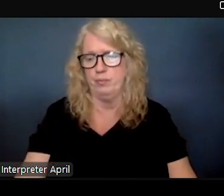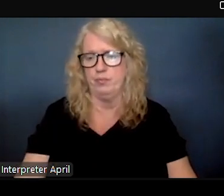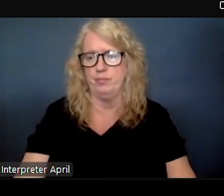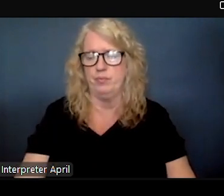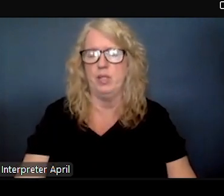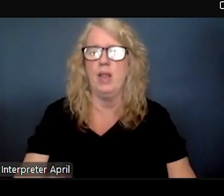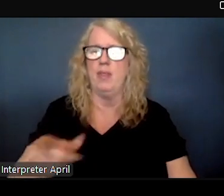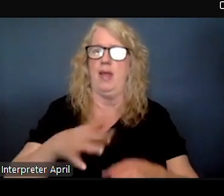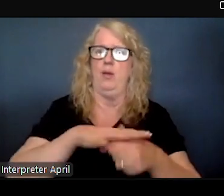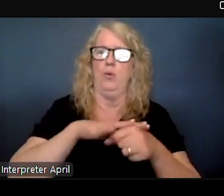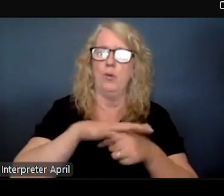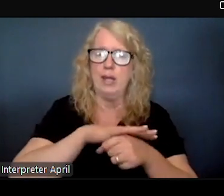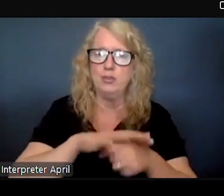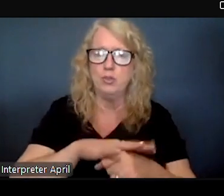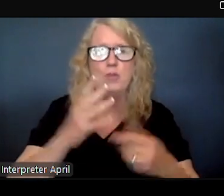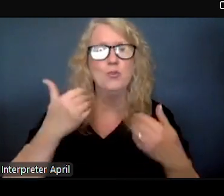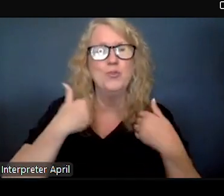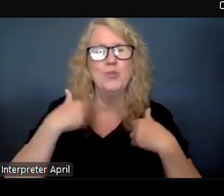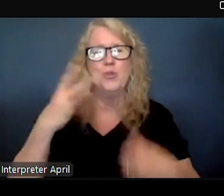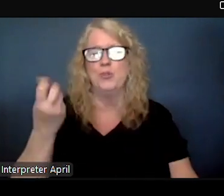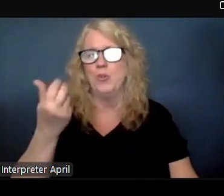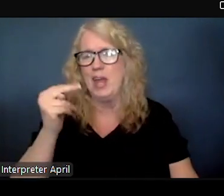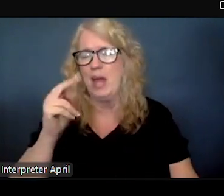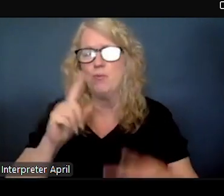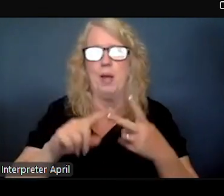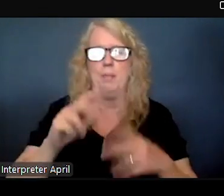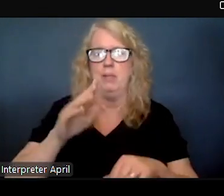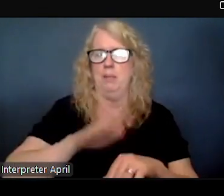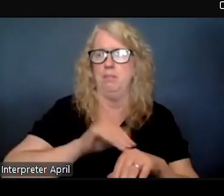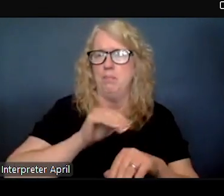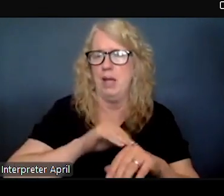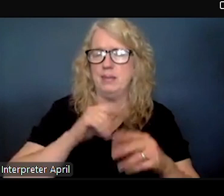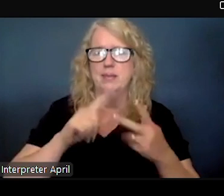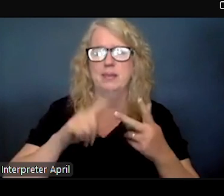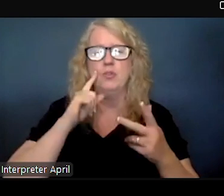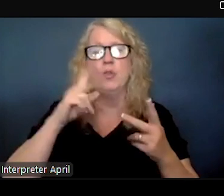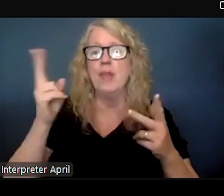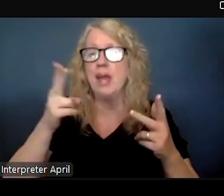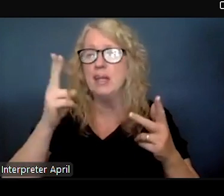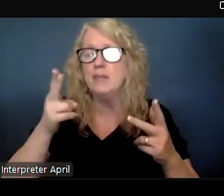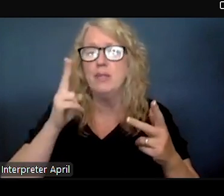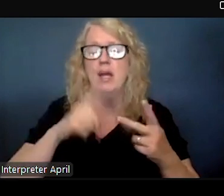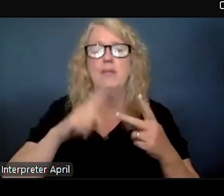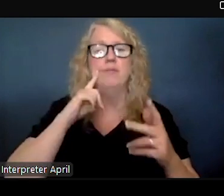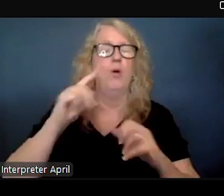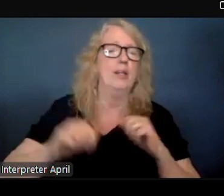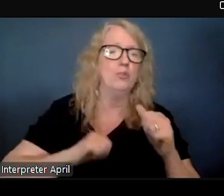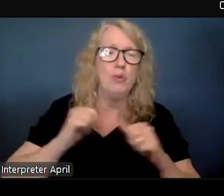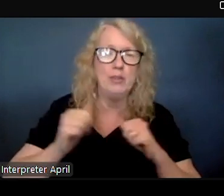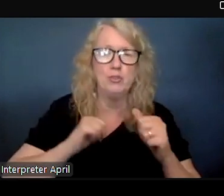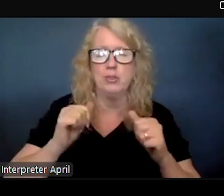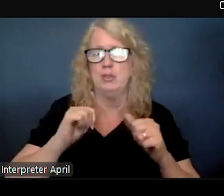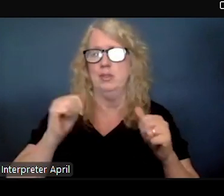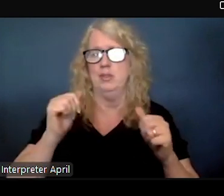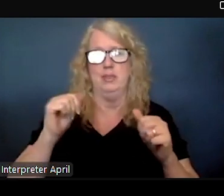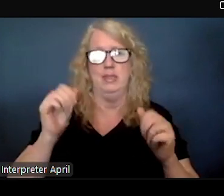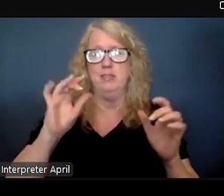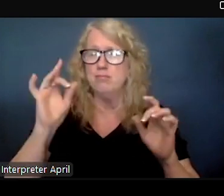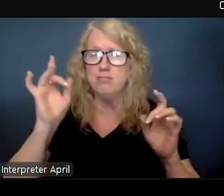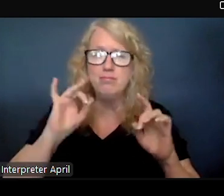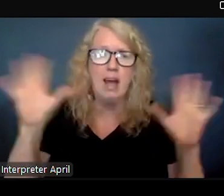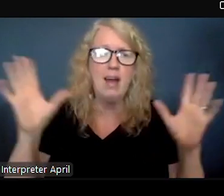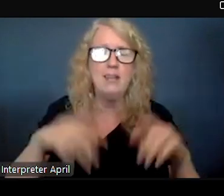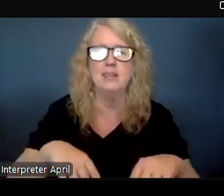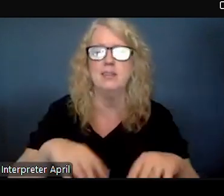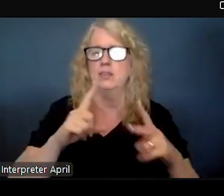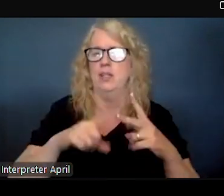the location. Do they have weapons, pets? Do they have a history of aggression and violence as well? um,